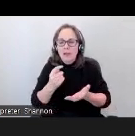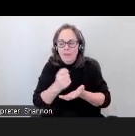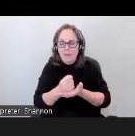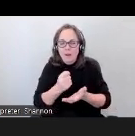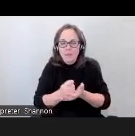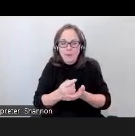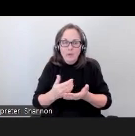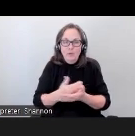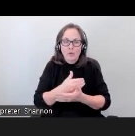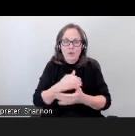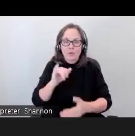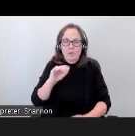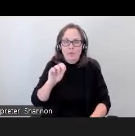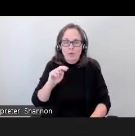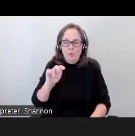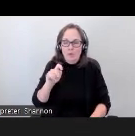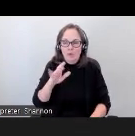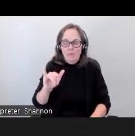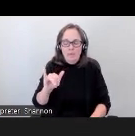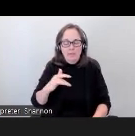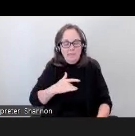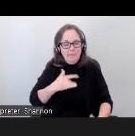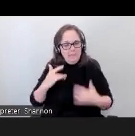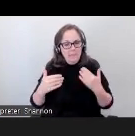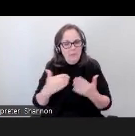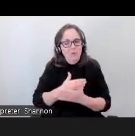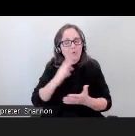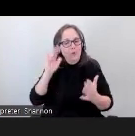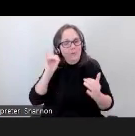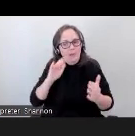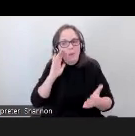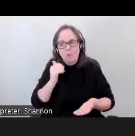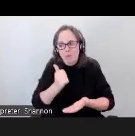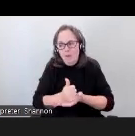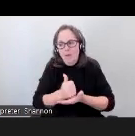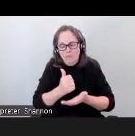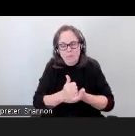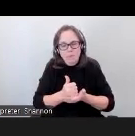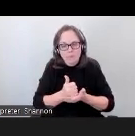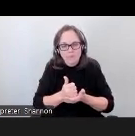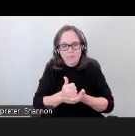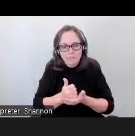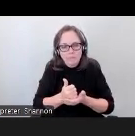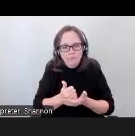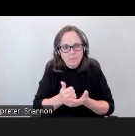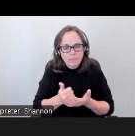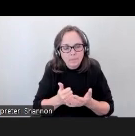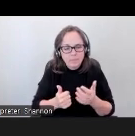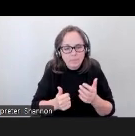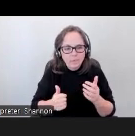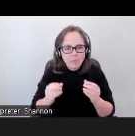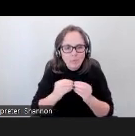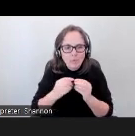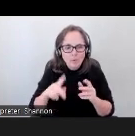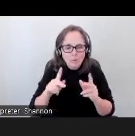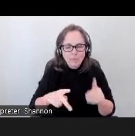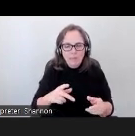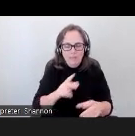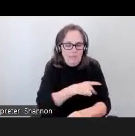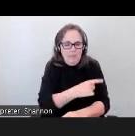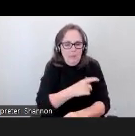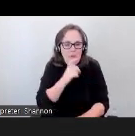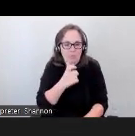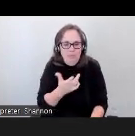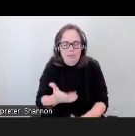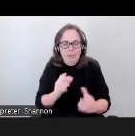exciting new treatment modality. And hopefully, that will help more of our patients that otherwise would not have these options